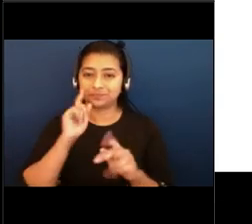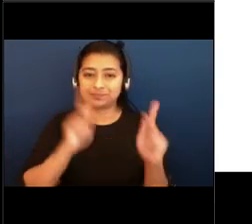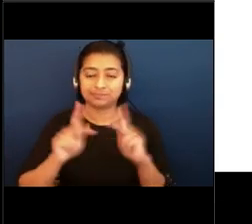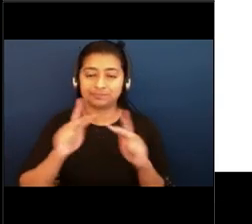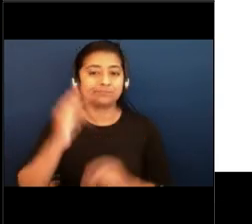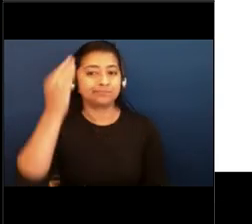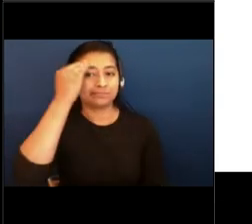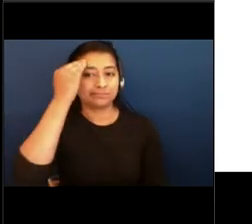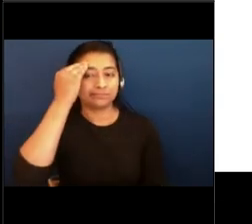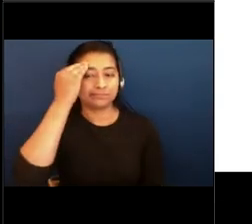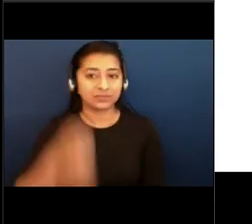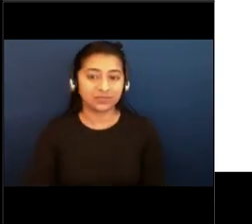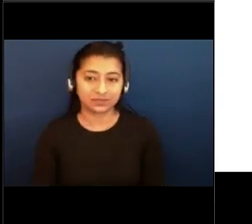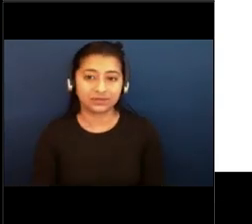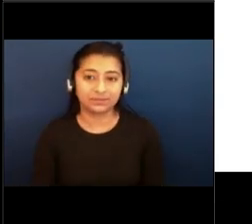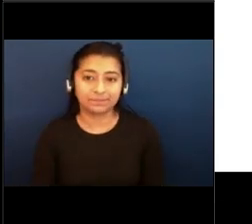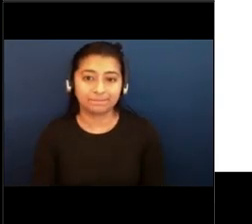of.